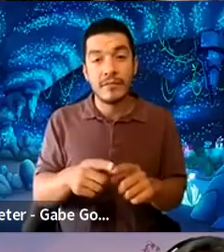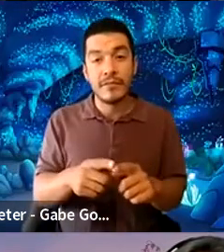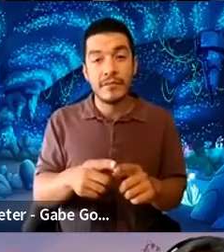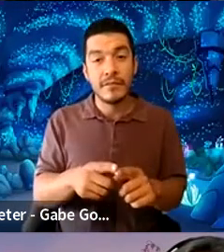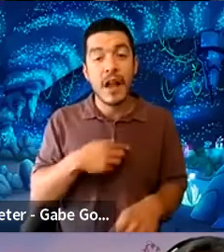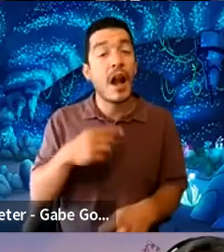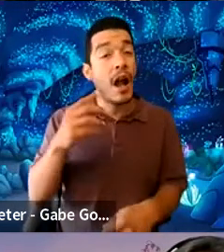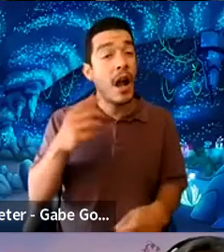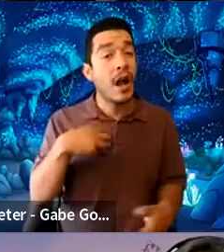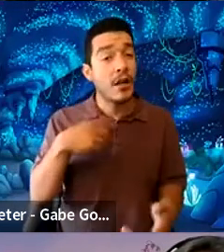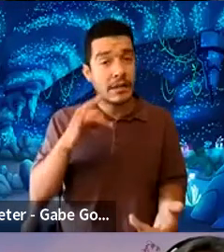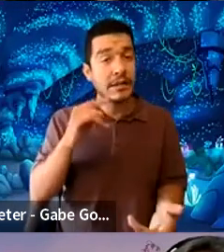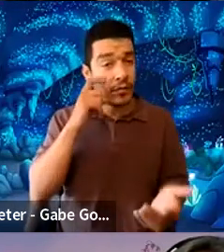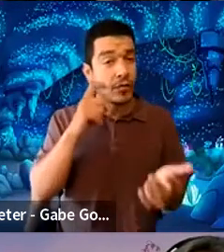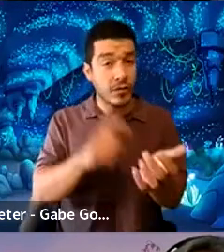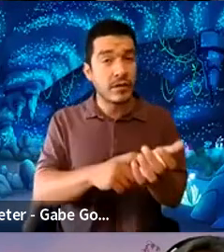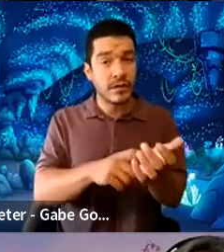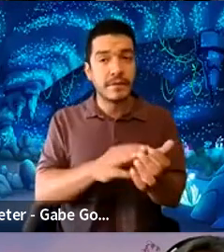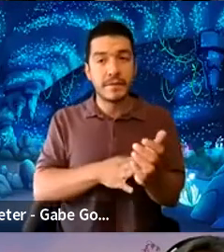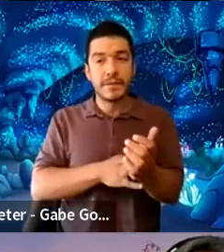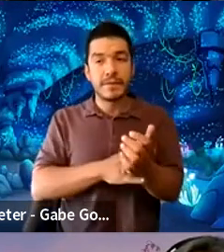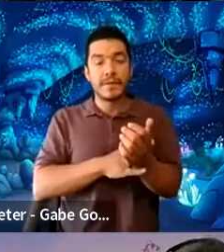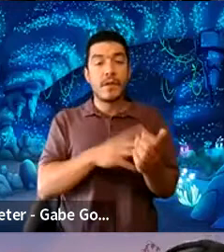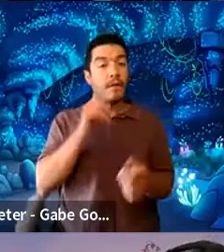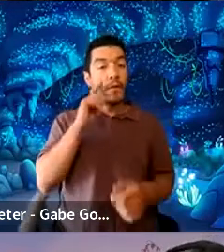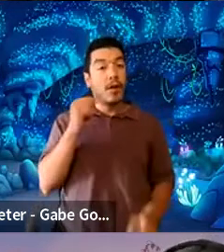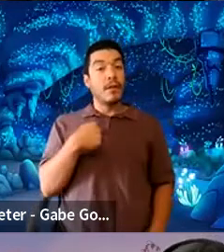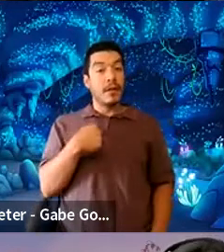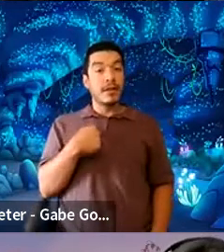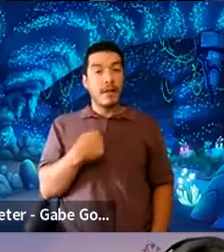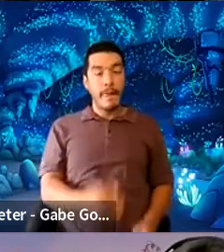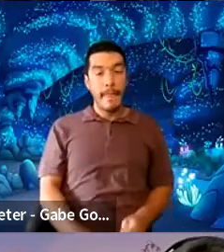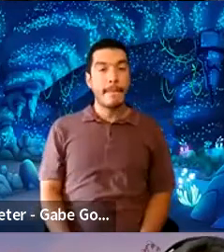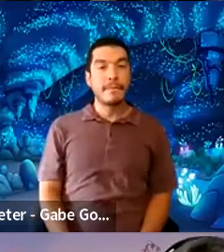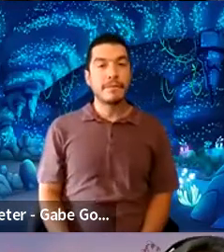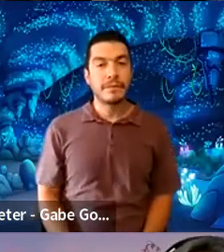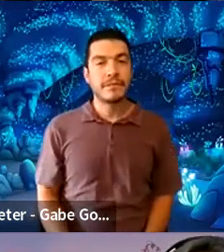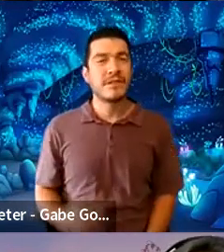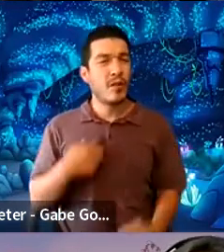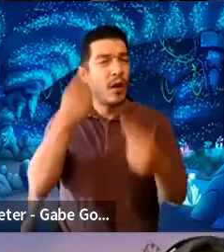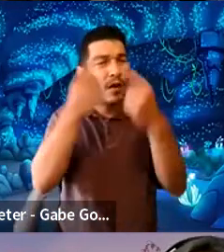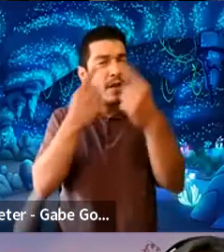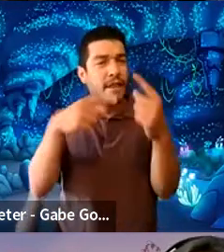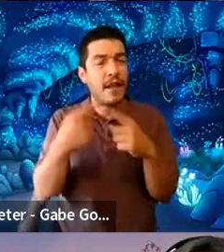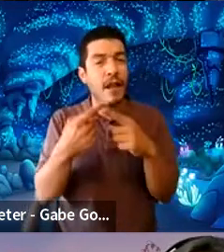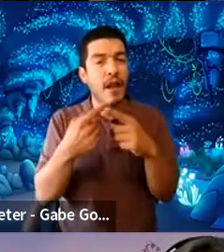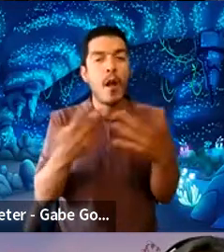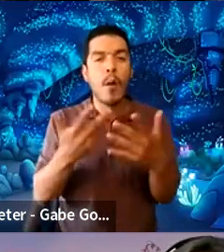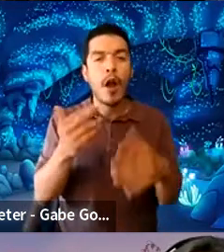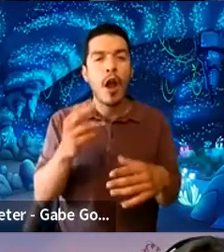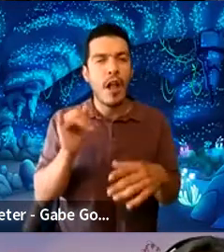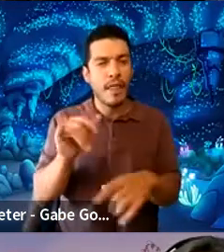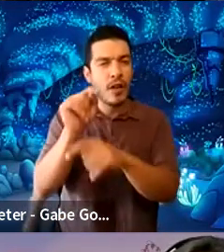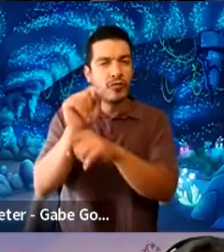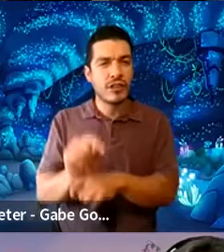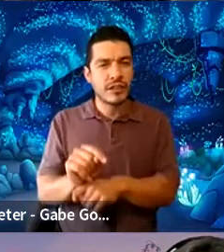but I noted, you know, it was noticeable, you know, for me. So I was just thinking about, like, what are the